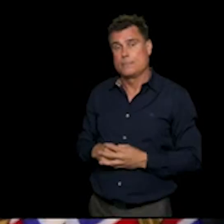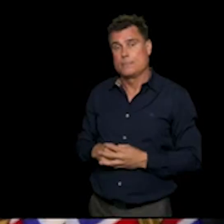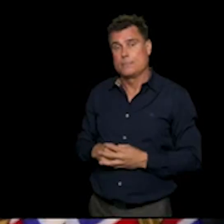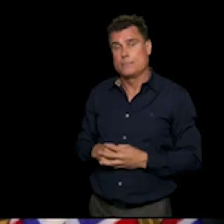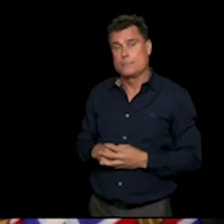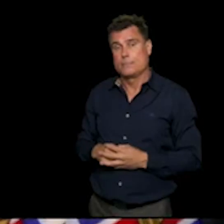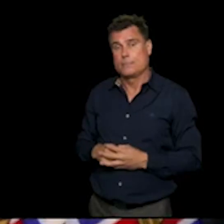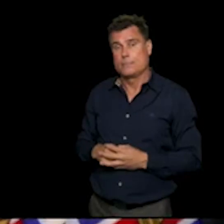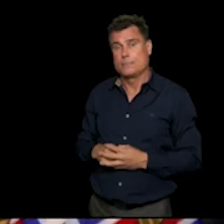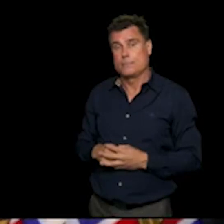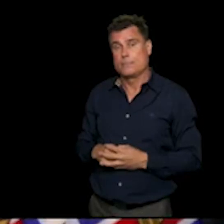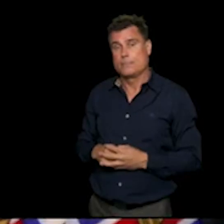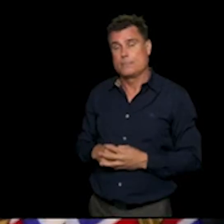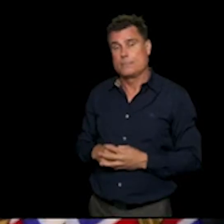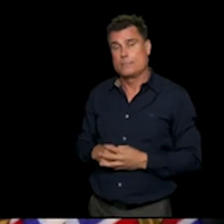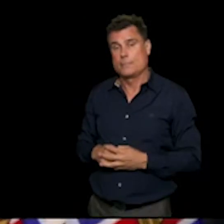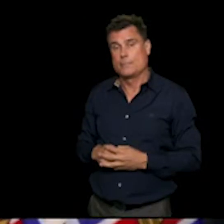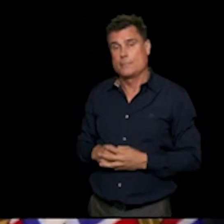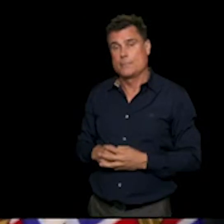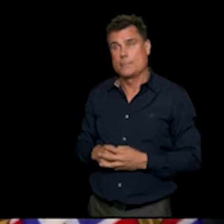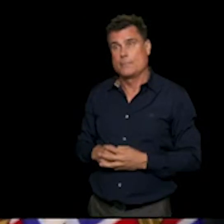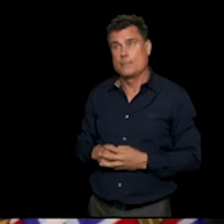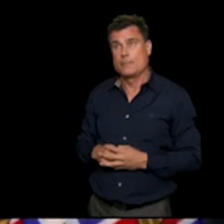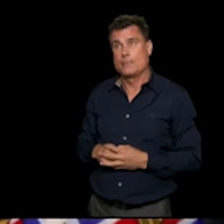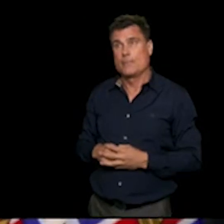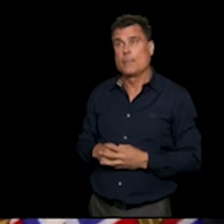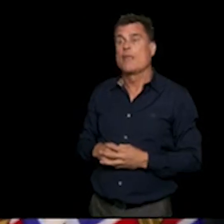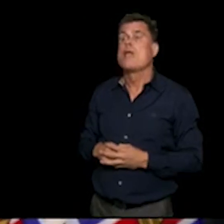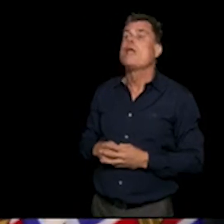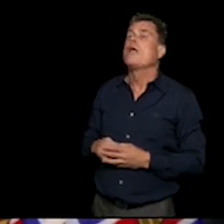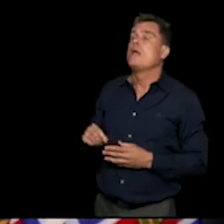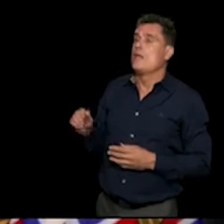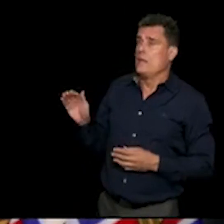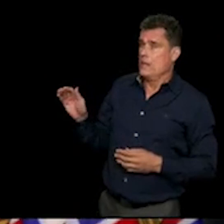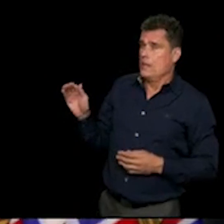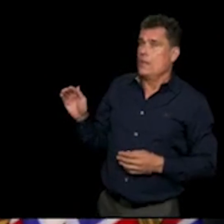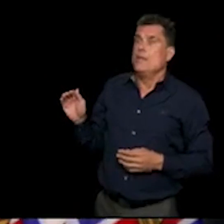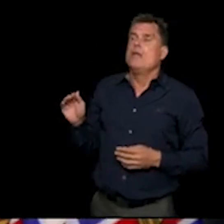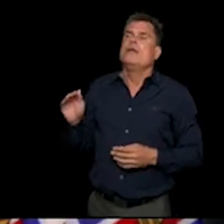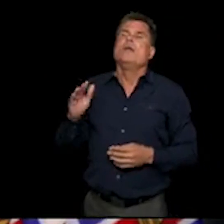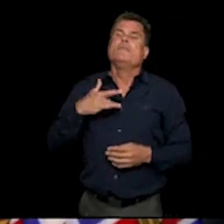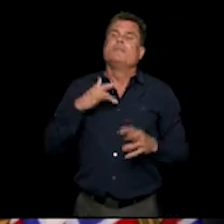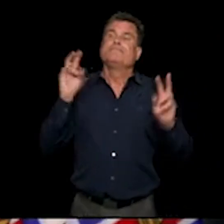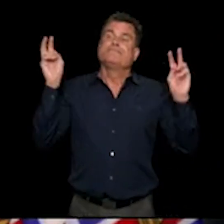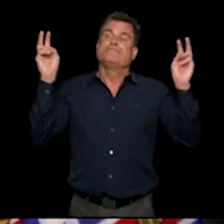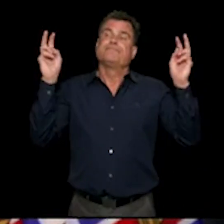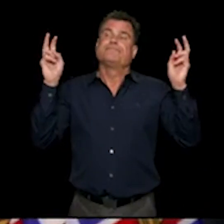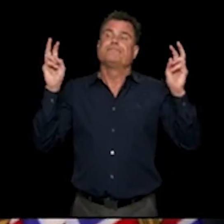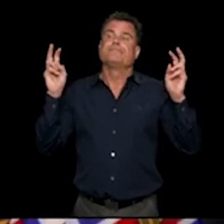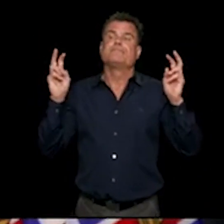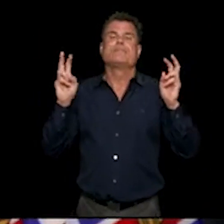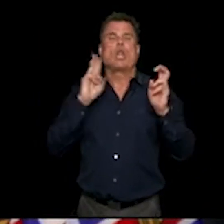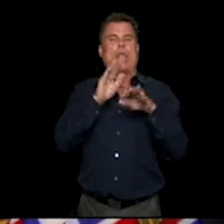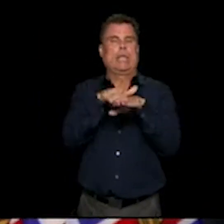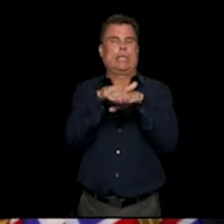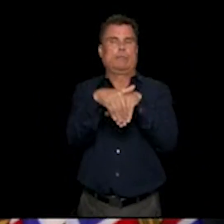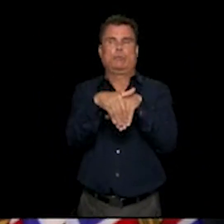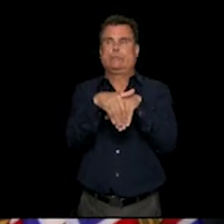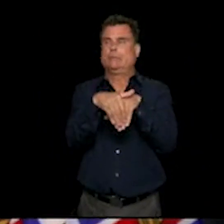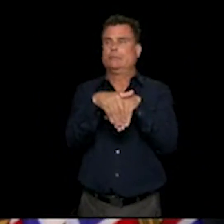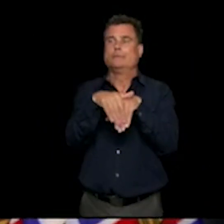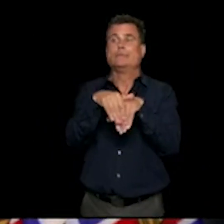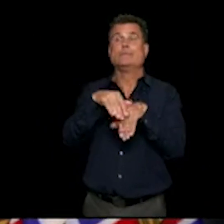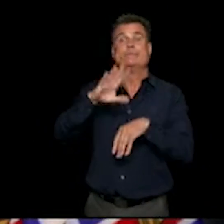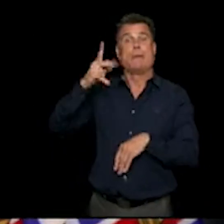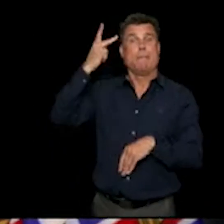What do you say to the people who consider it a double standard for politicians such as you to social distance at your work, but students and teachers are not given